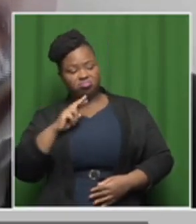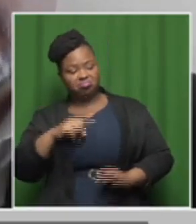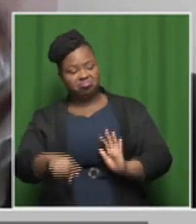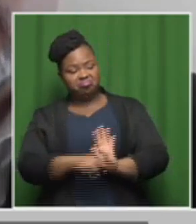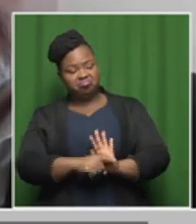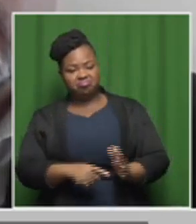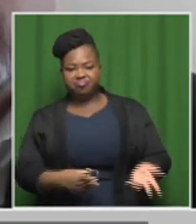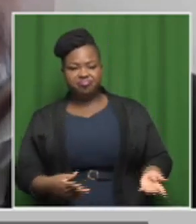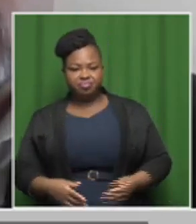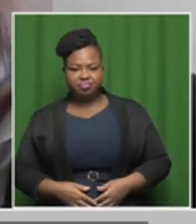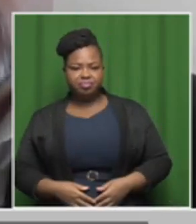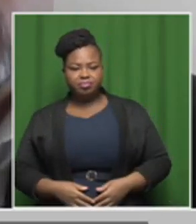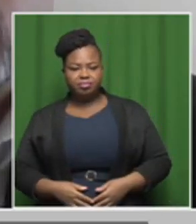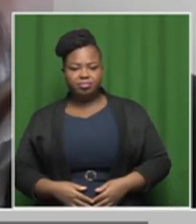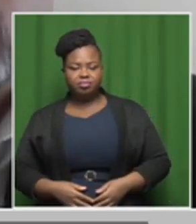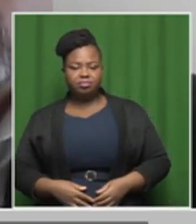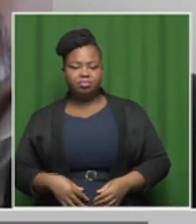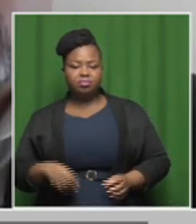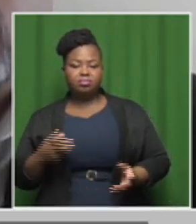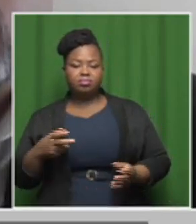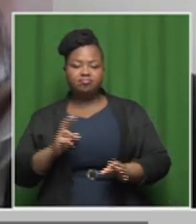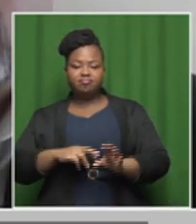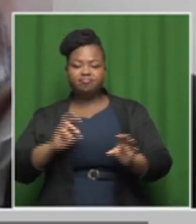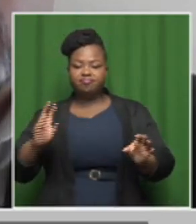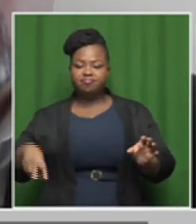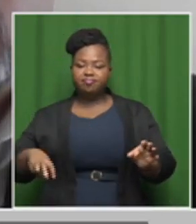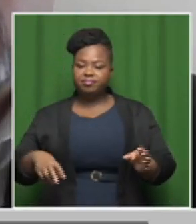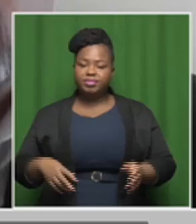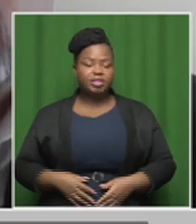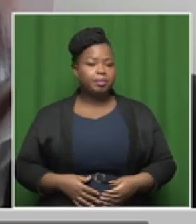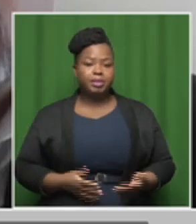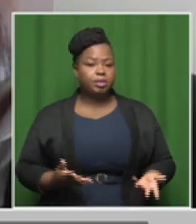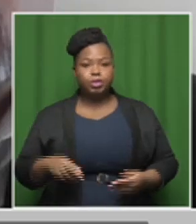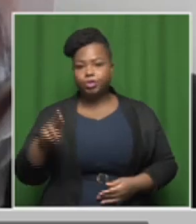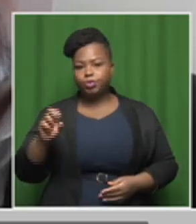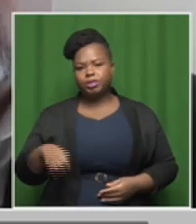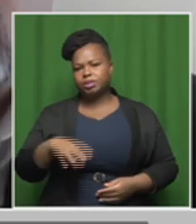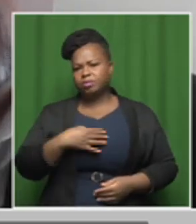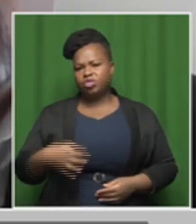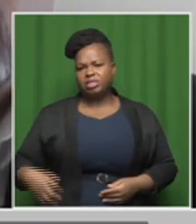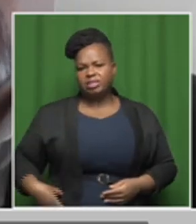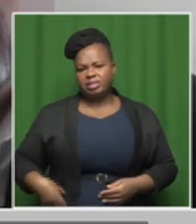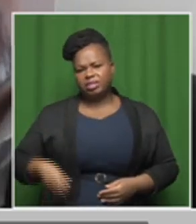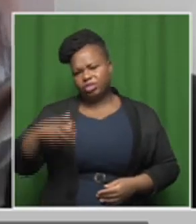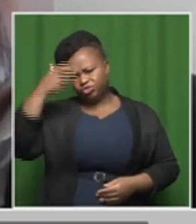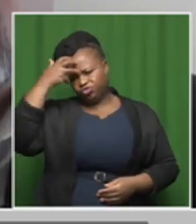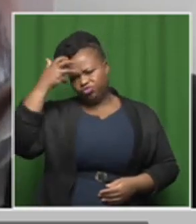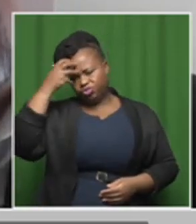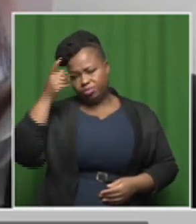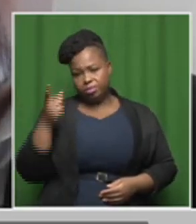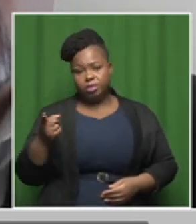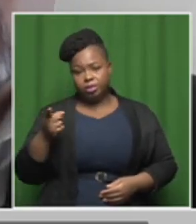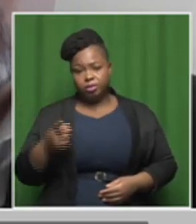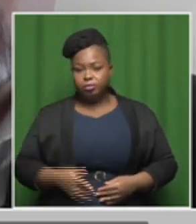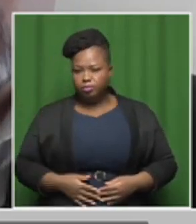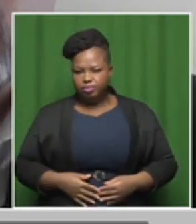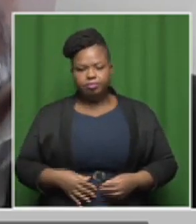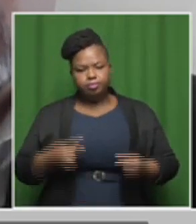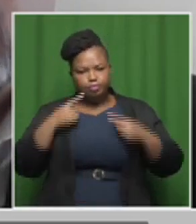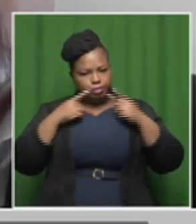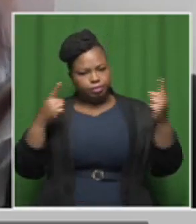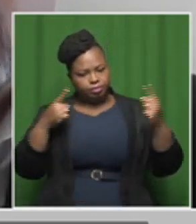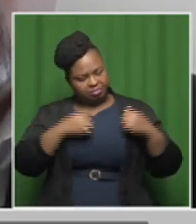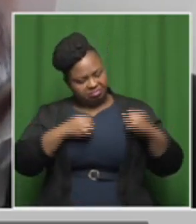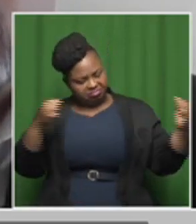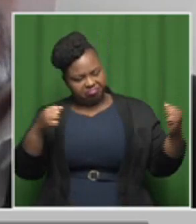pulling out of green energy, and US President Donald Trump has not held this as a secret. He's right